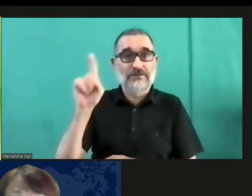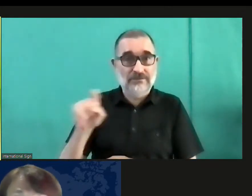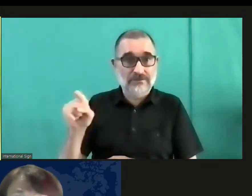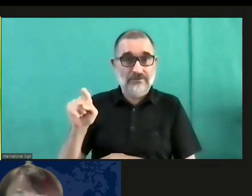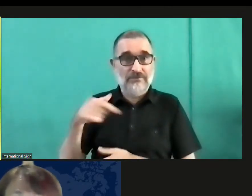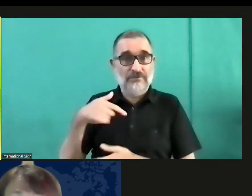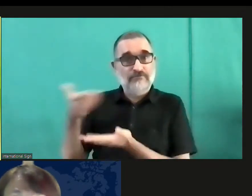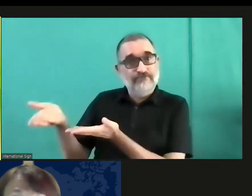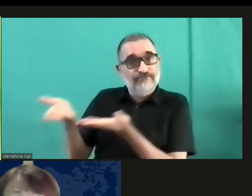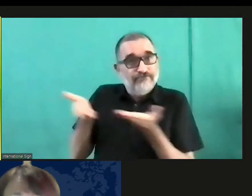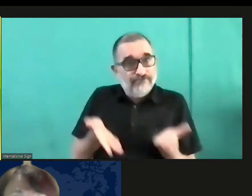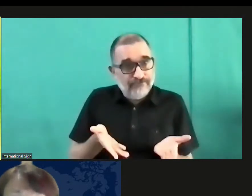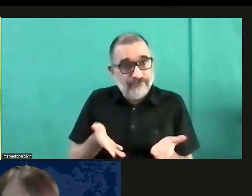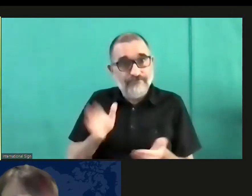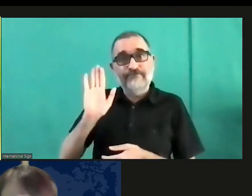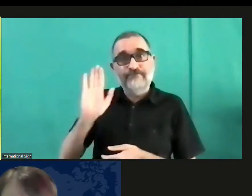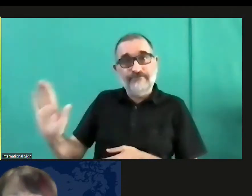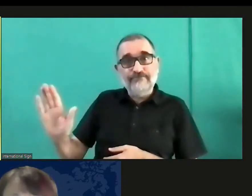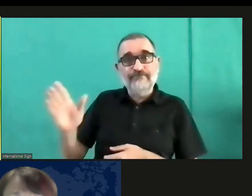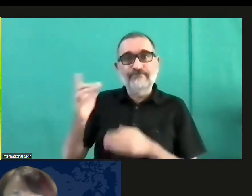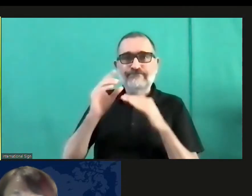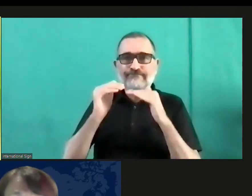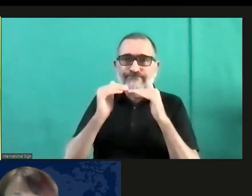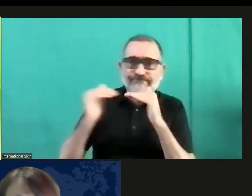of Illinois.